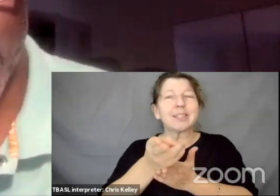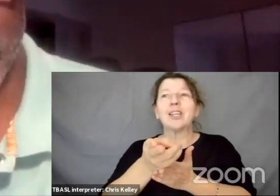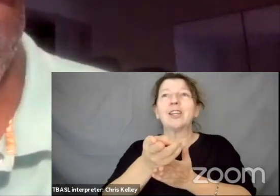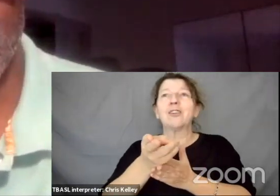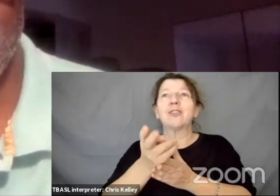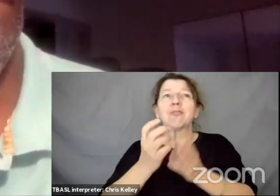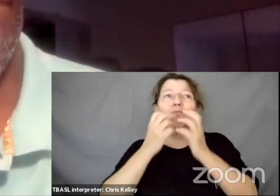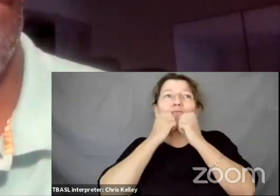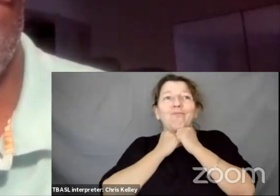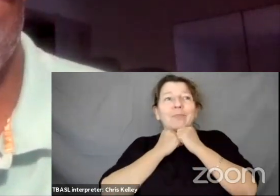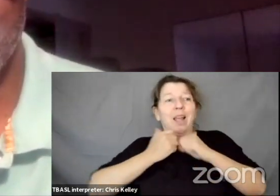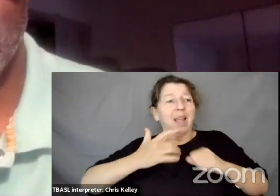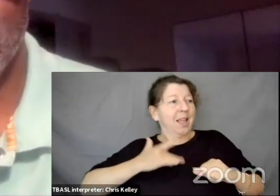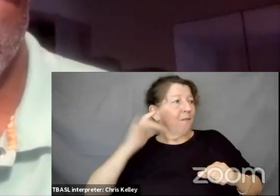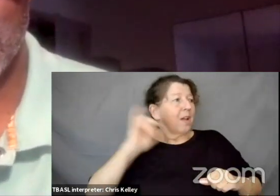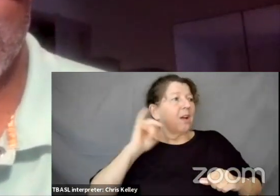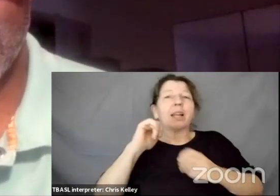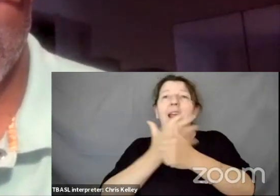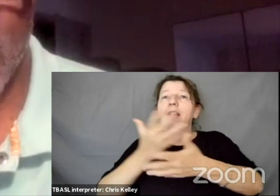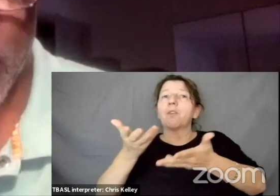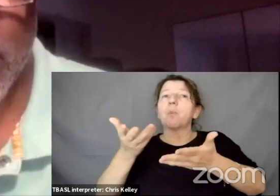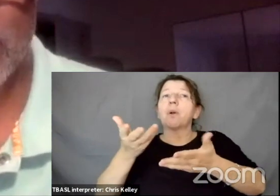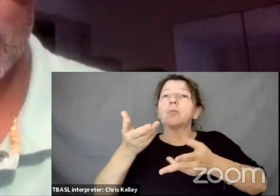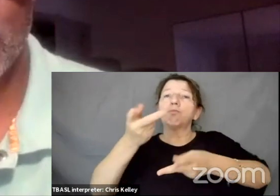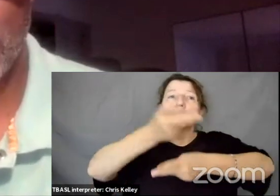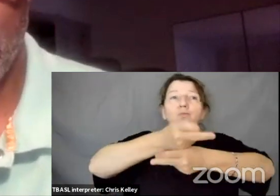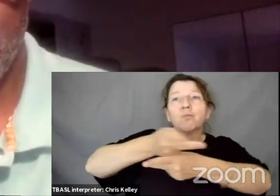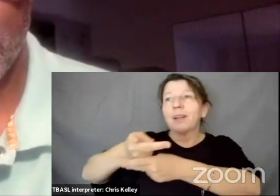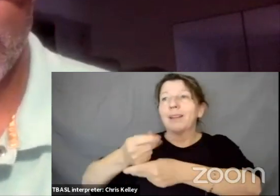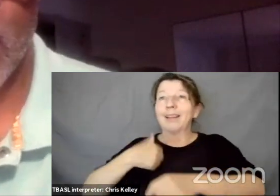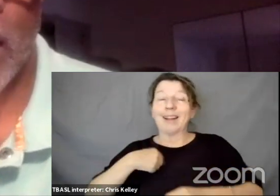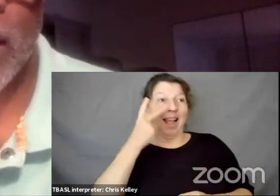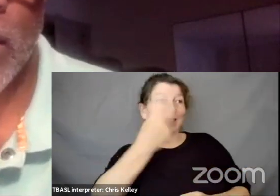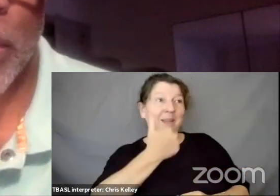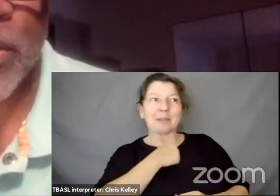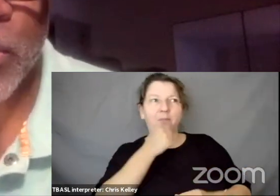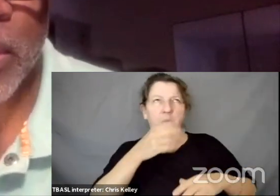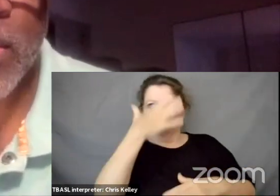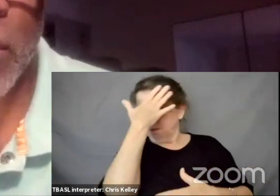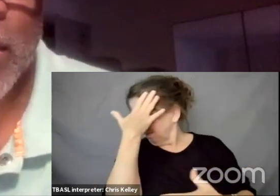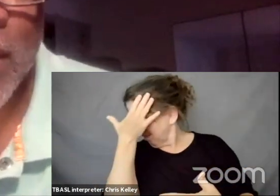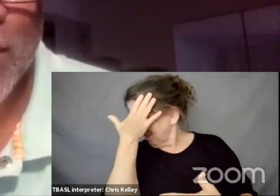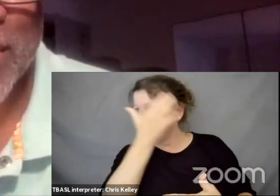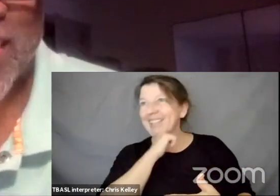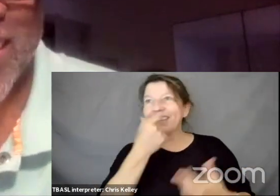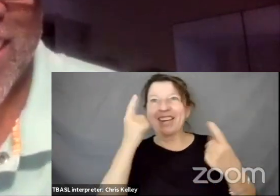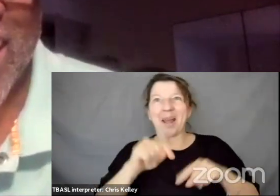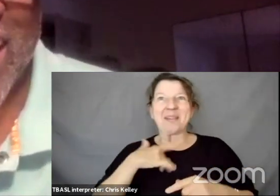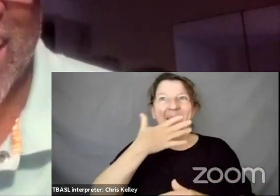sincere way. You know, I felt really taken care of. I didn't cringe when I saw